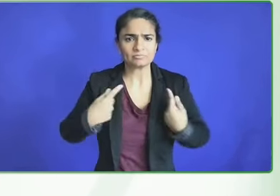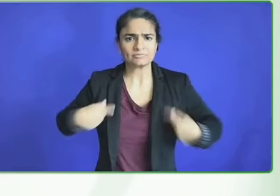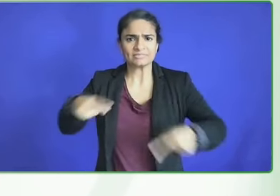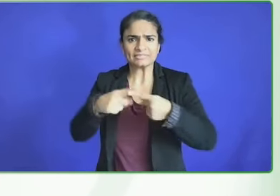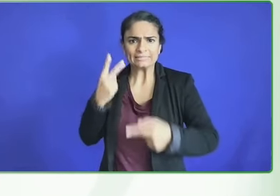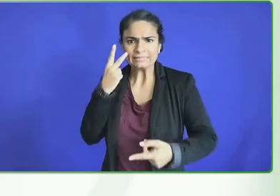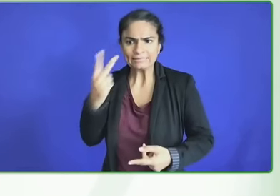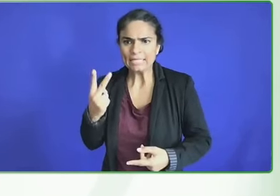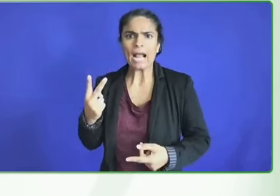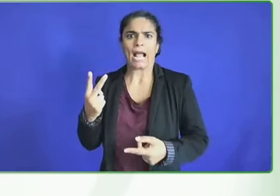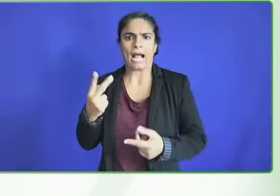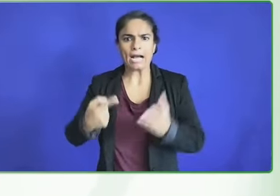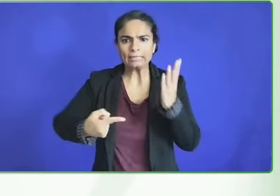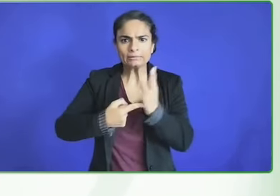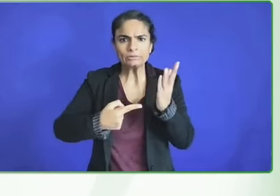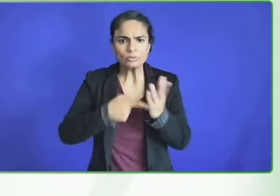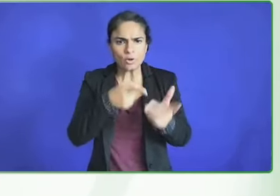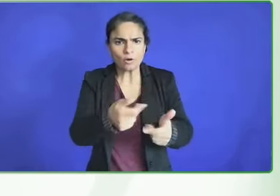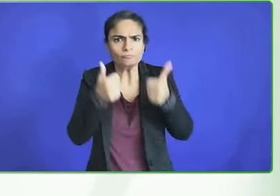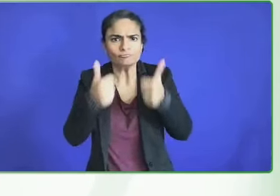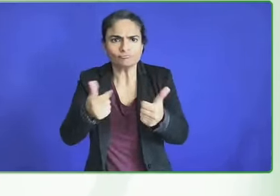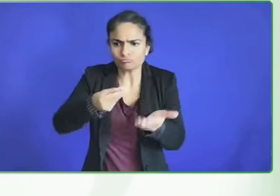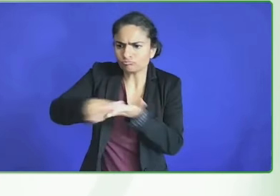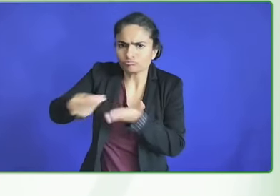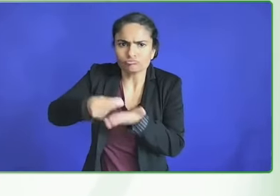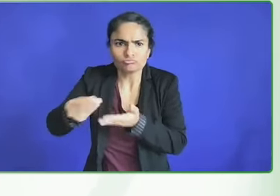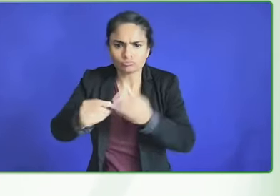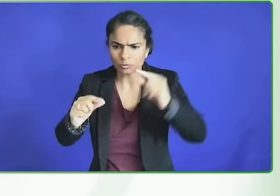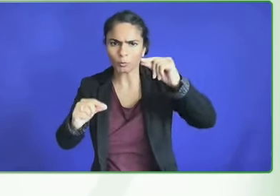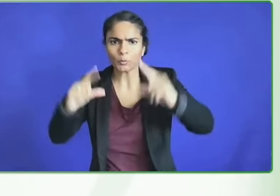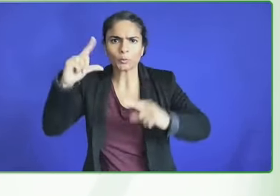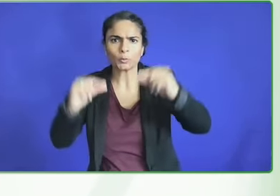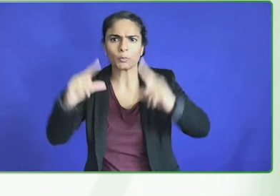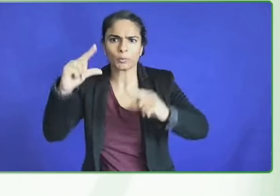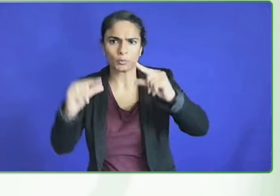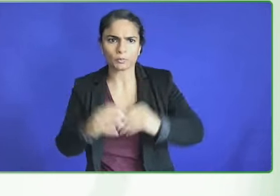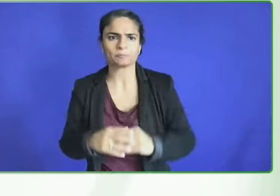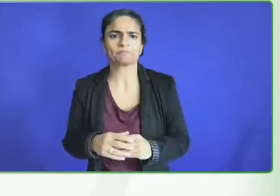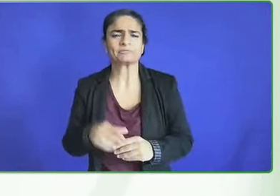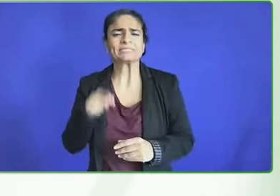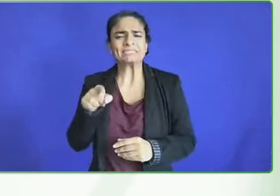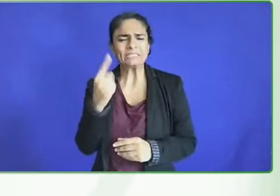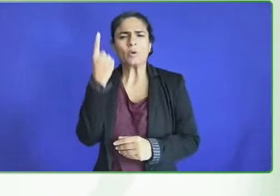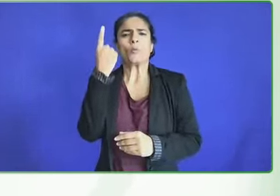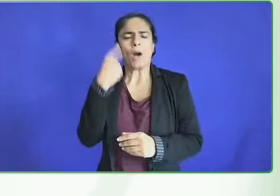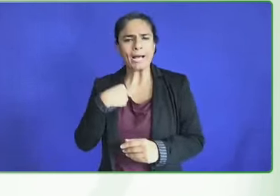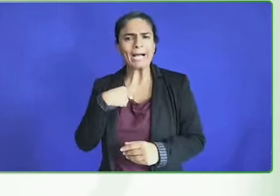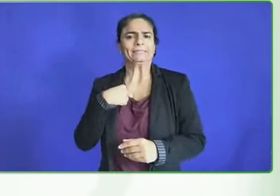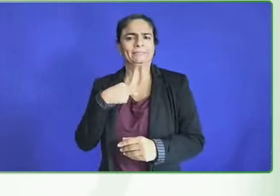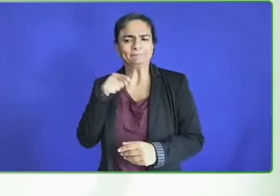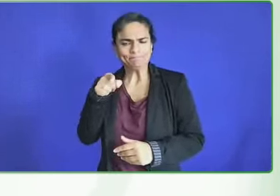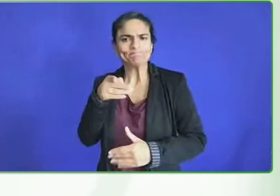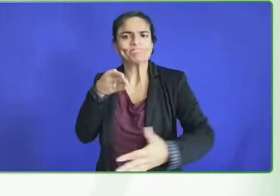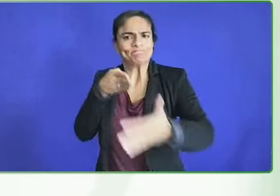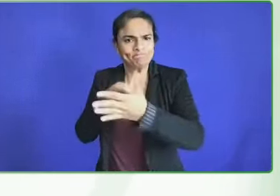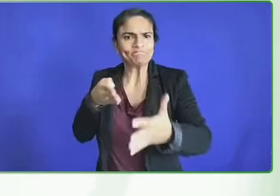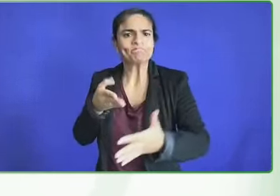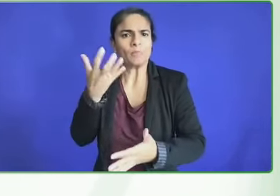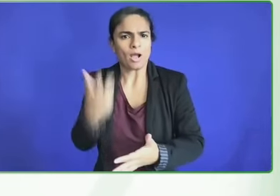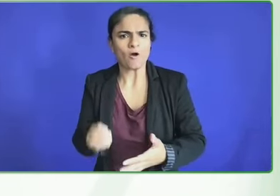mechanism that need that is this strategic framework is addressing. And of course, limited support to long-term